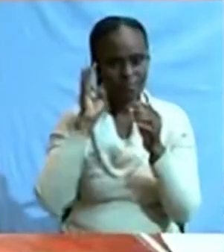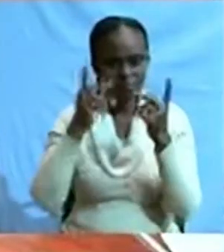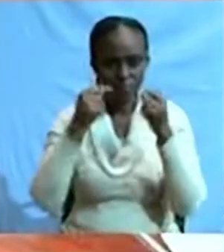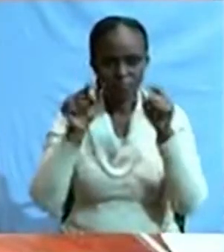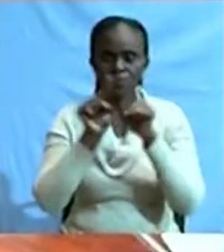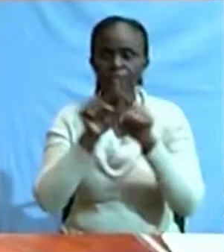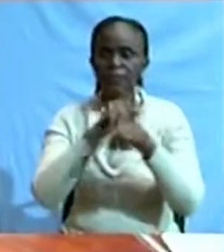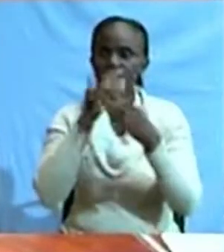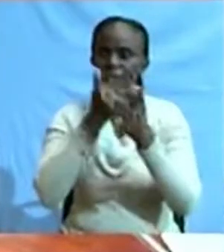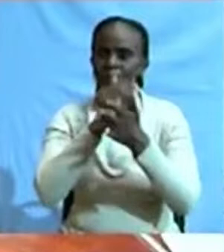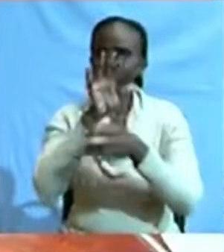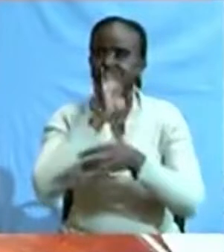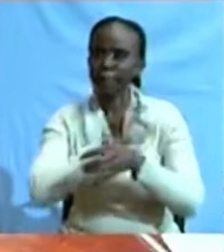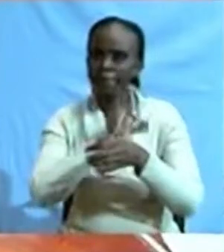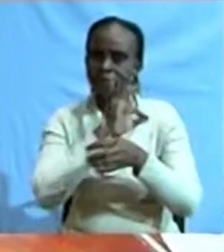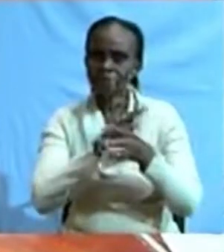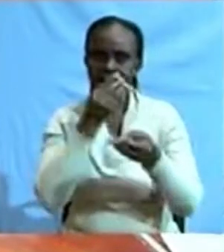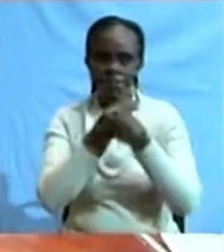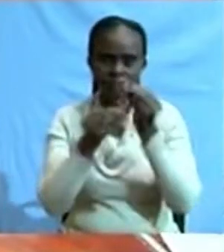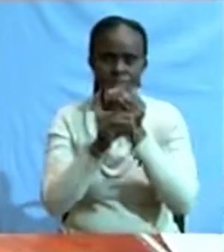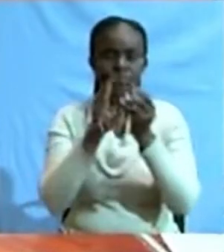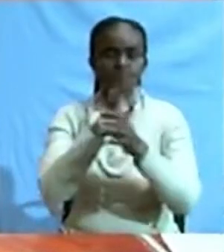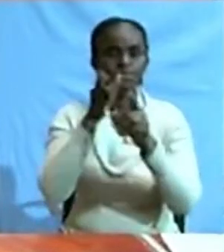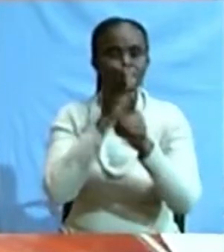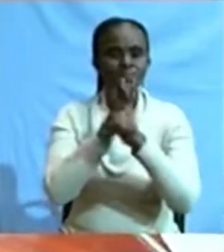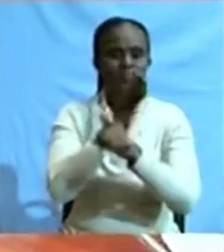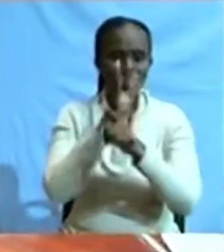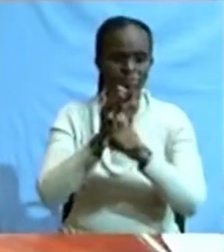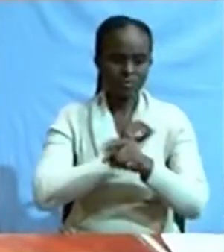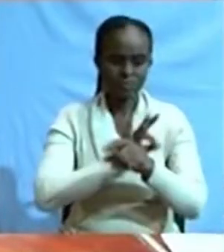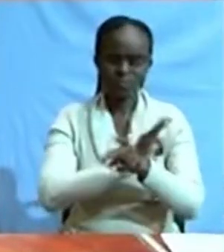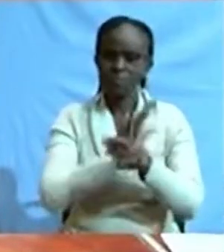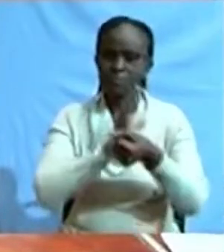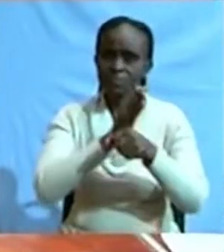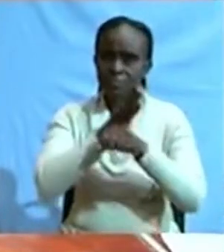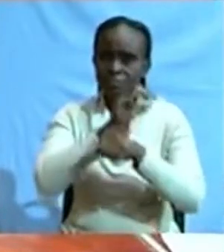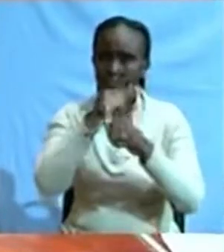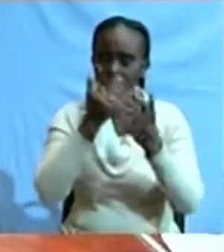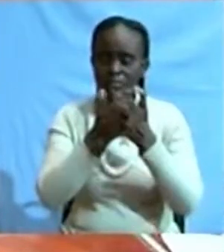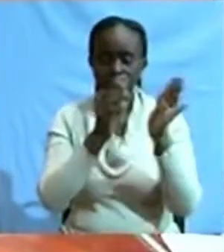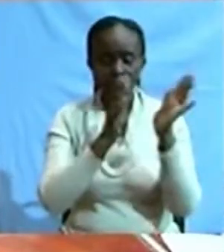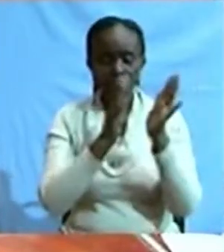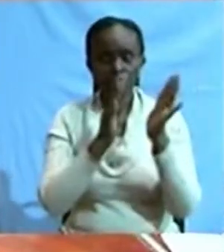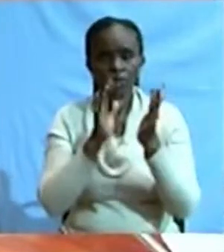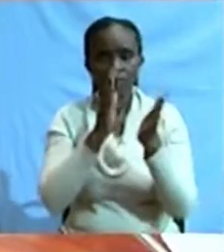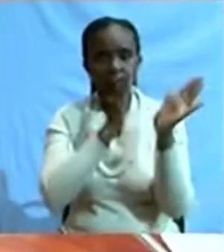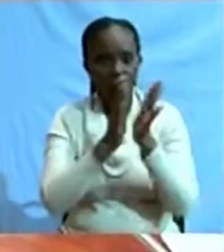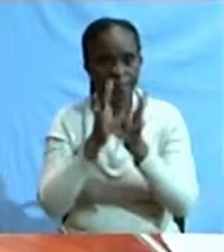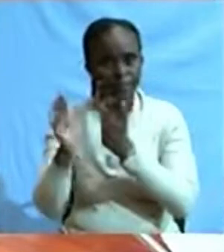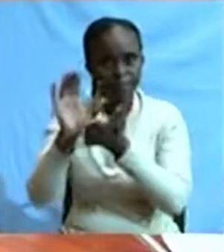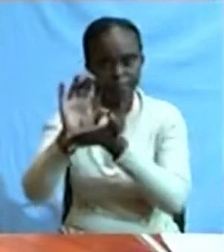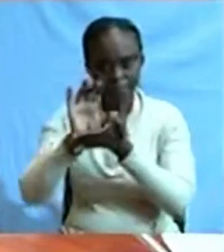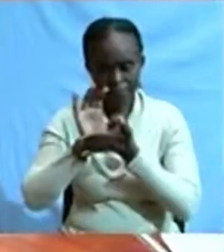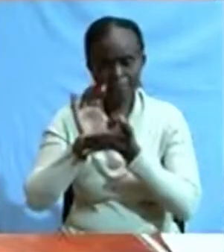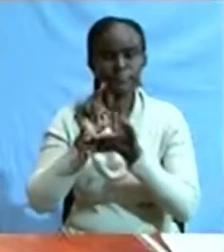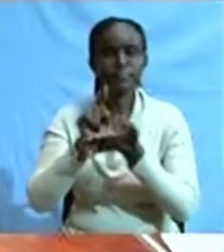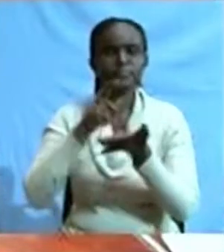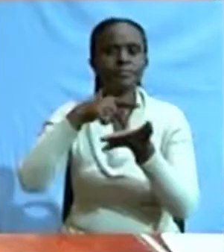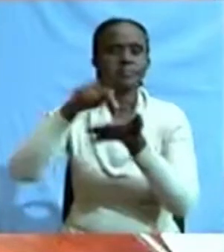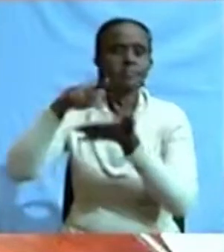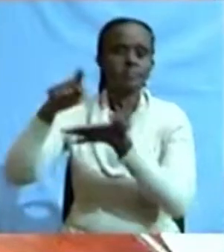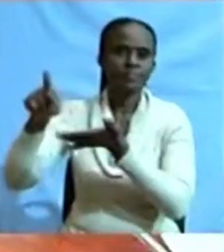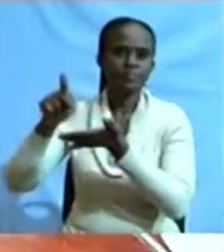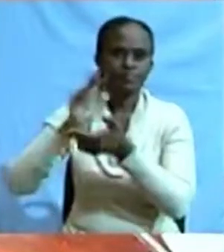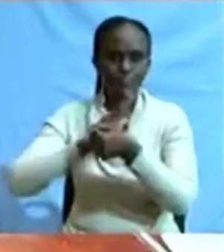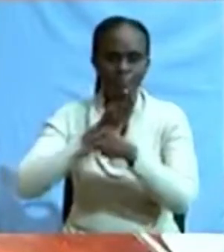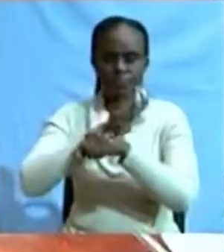to settle its obligations towards its staff following the set-out debt liquidation plans